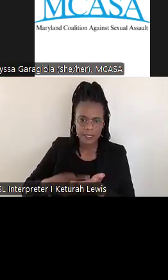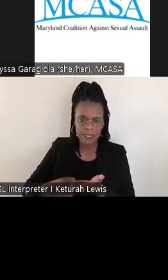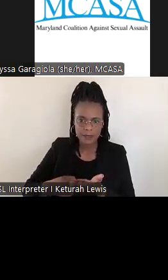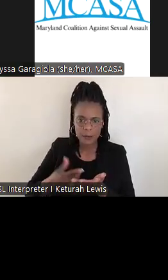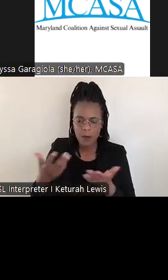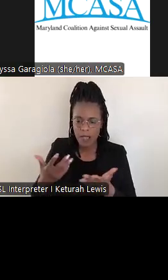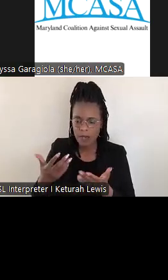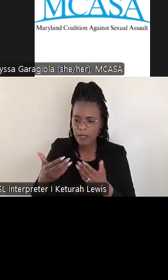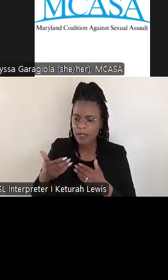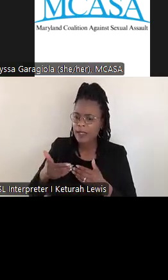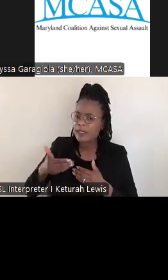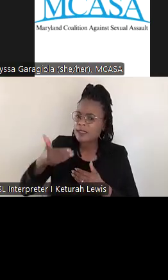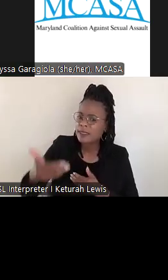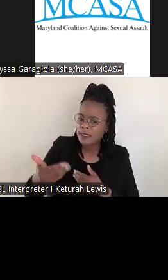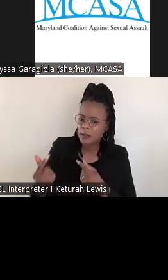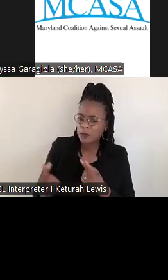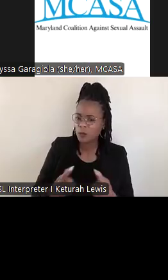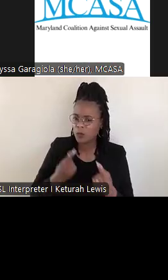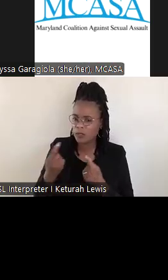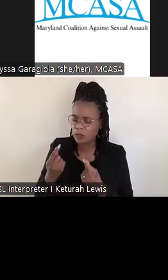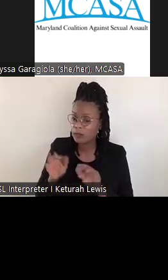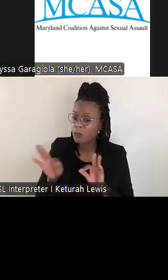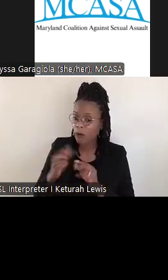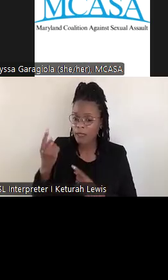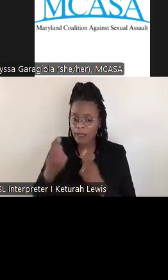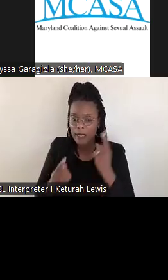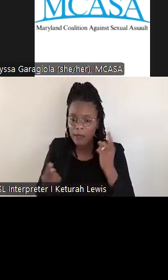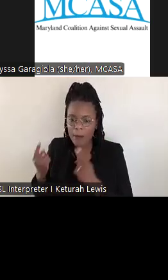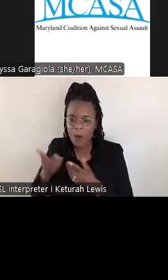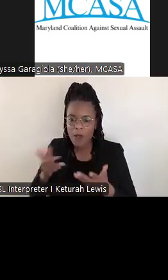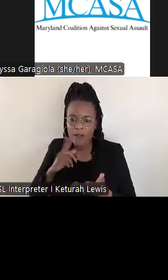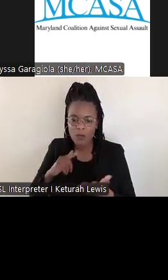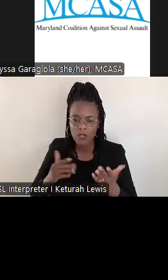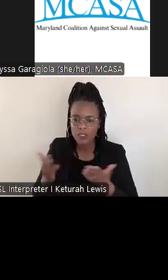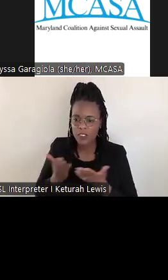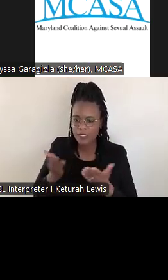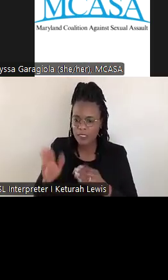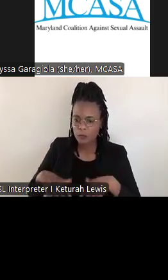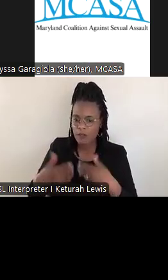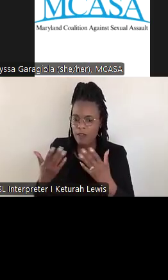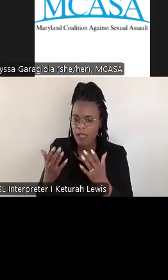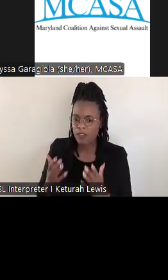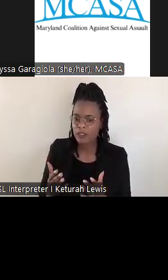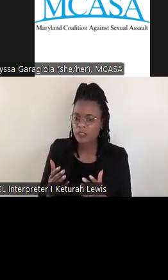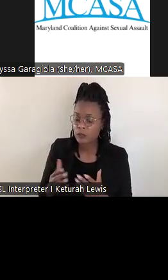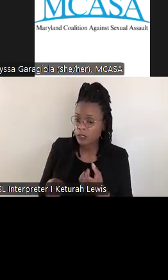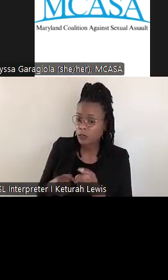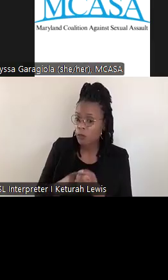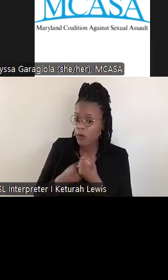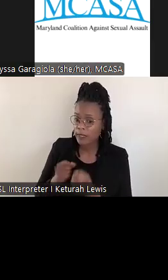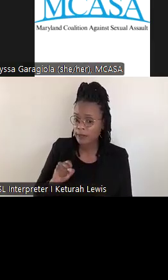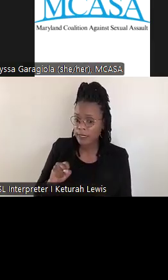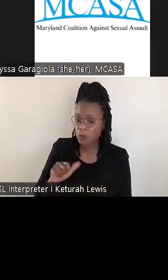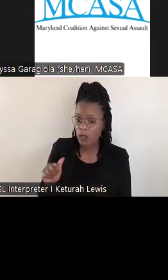and considerations for serving, for service providers for serving sexual assault survivors from underserved